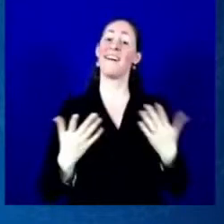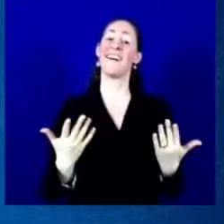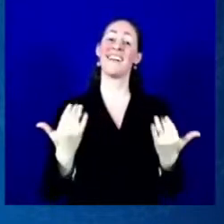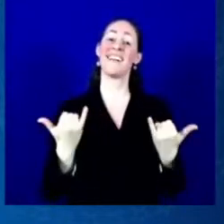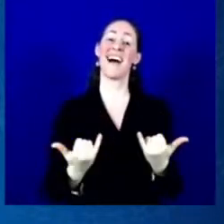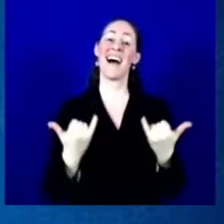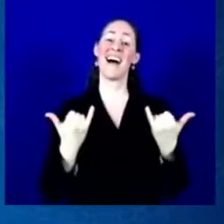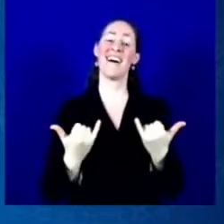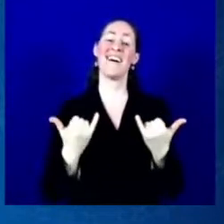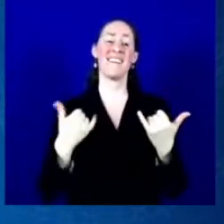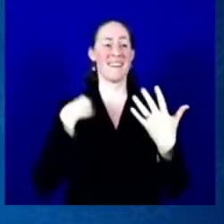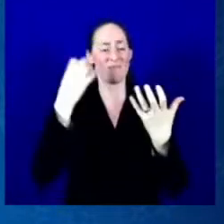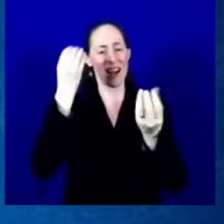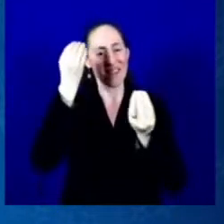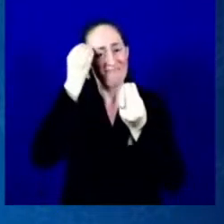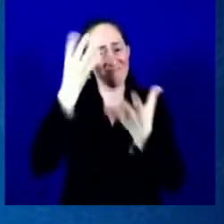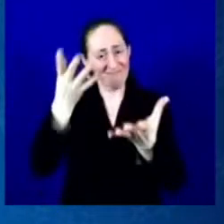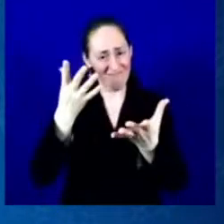the move again.